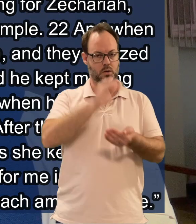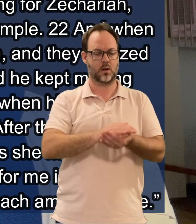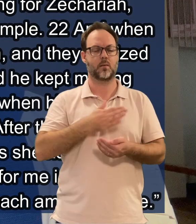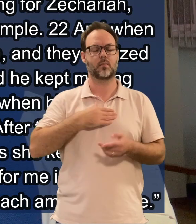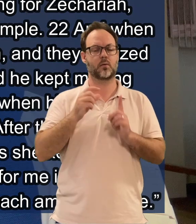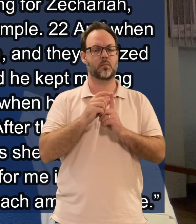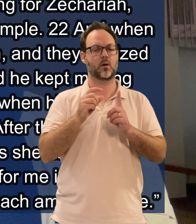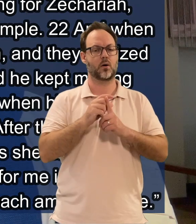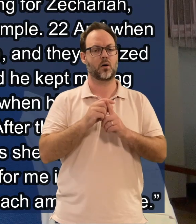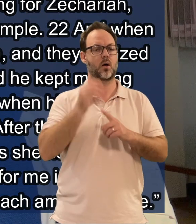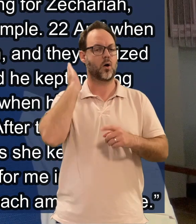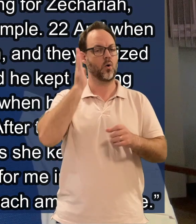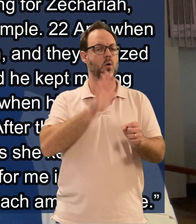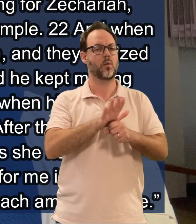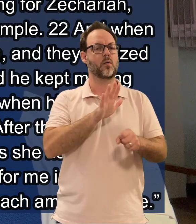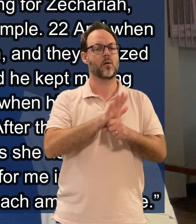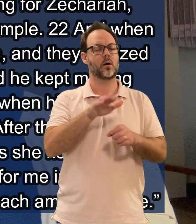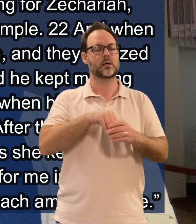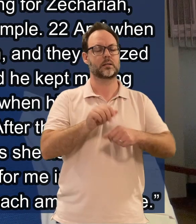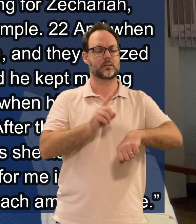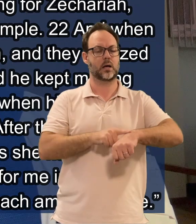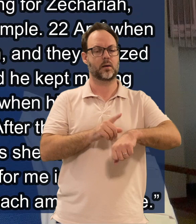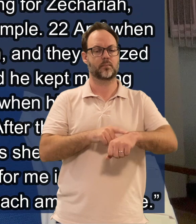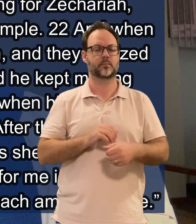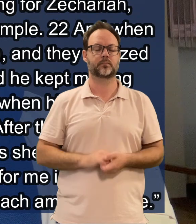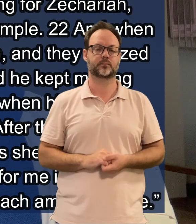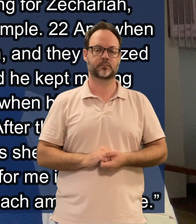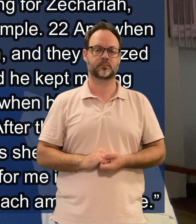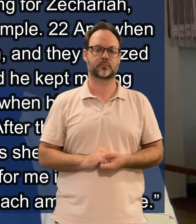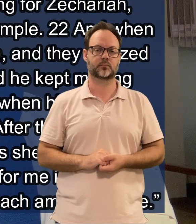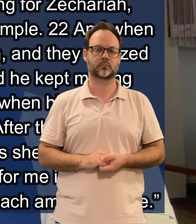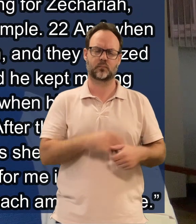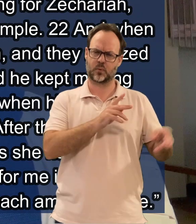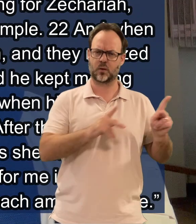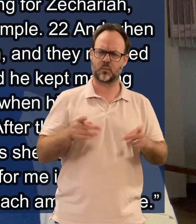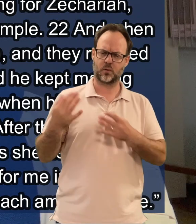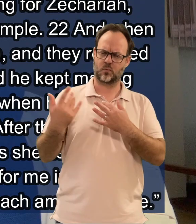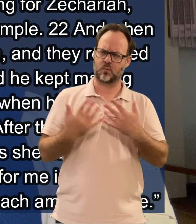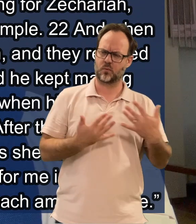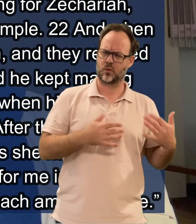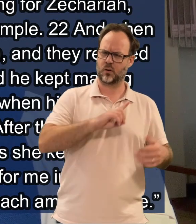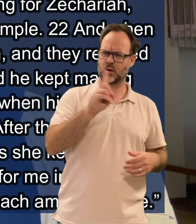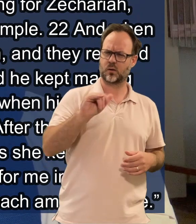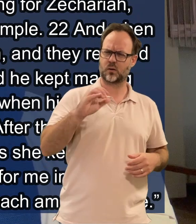words, which will be fulfilled in their time. And